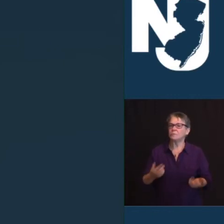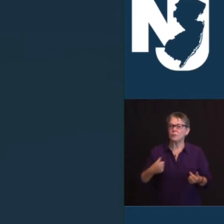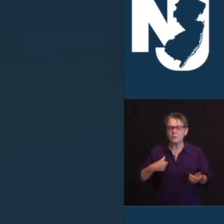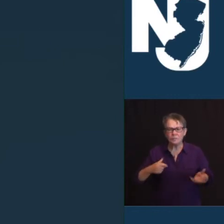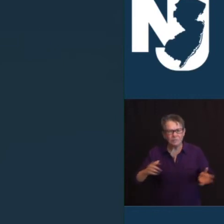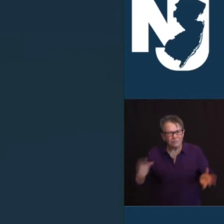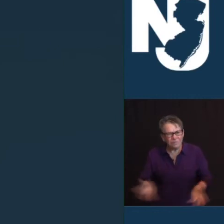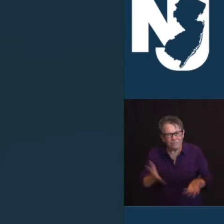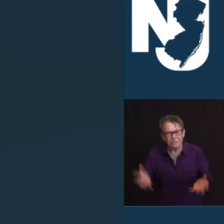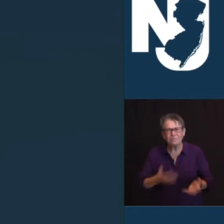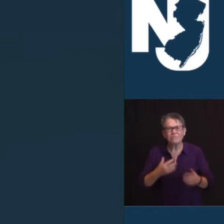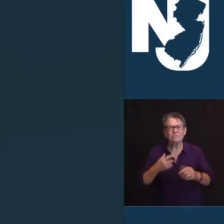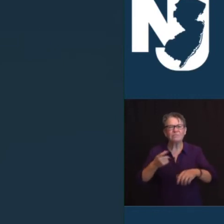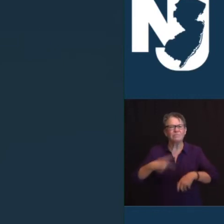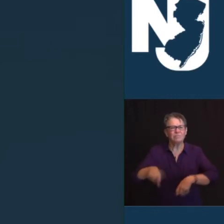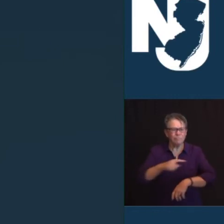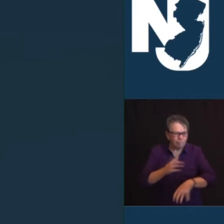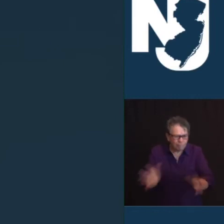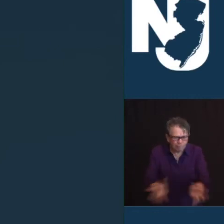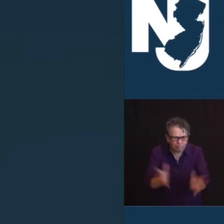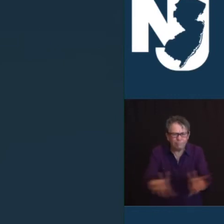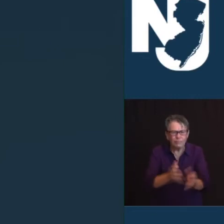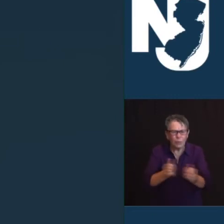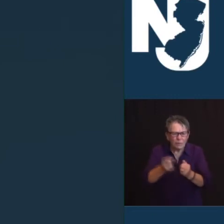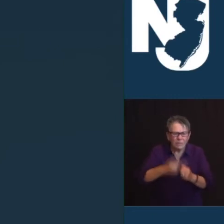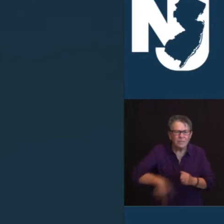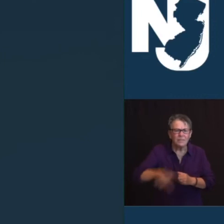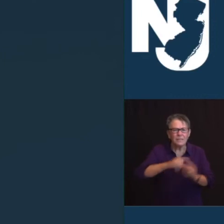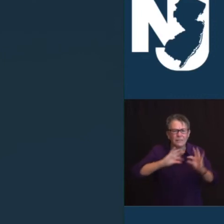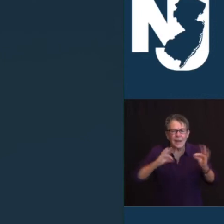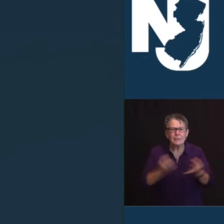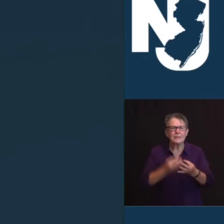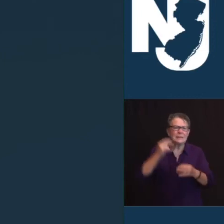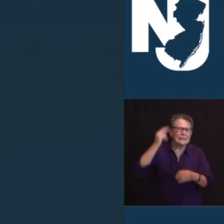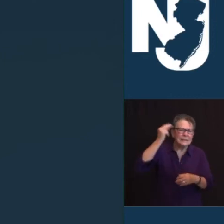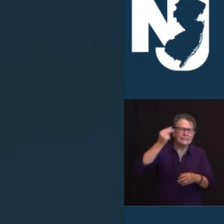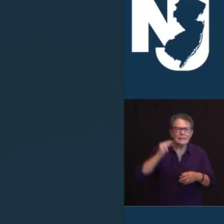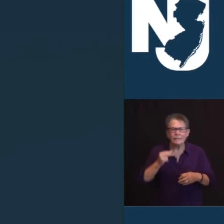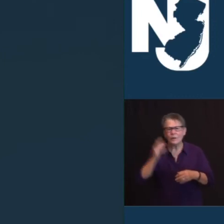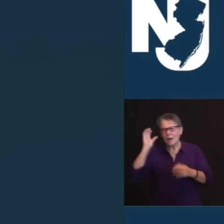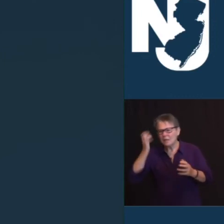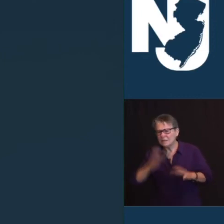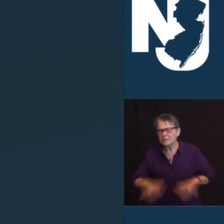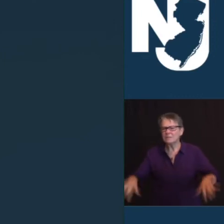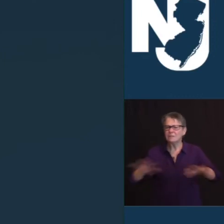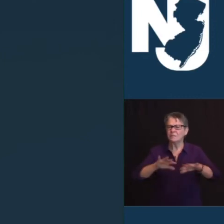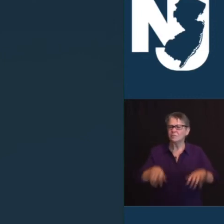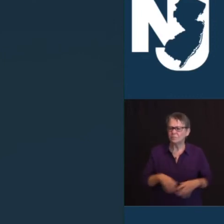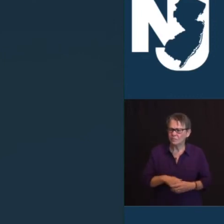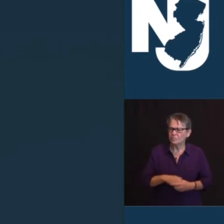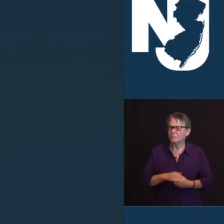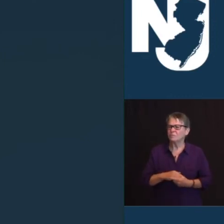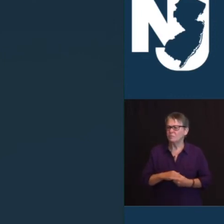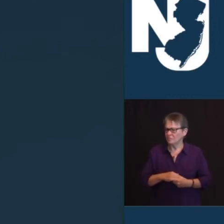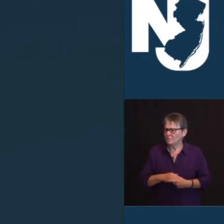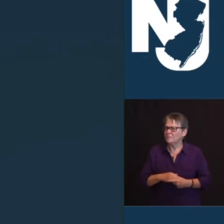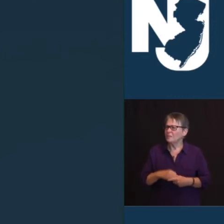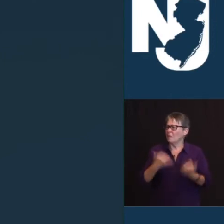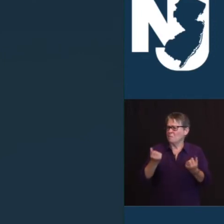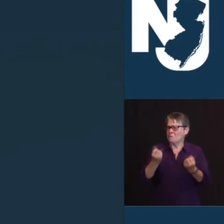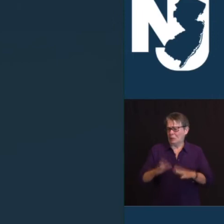from that. May God bless her and watch over her, and we thank the Sisters of Charity for allowing her to share her